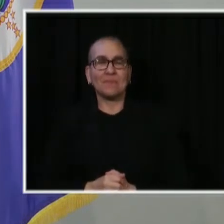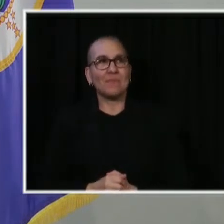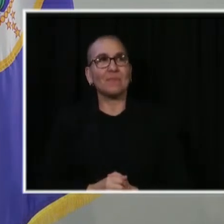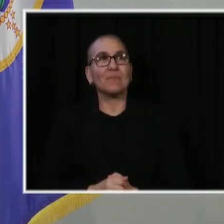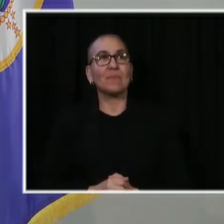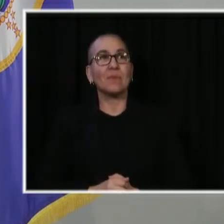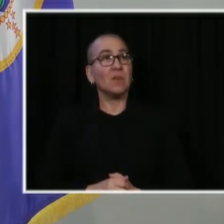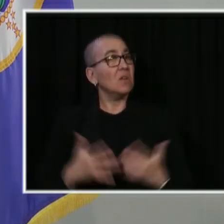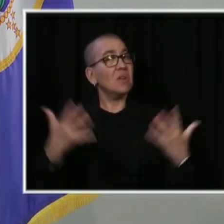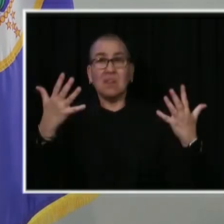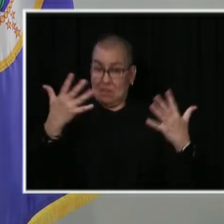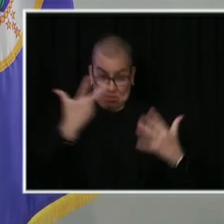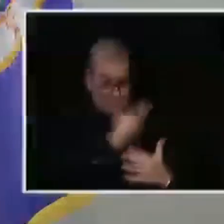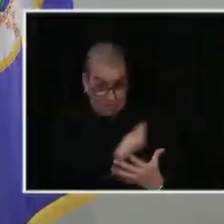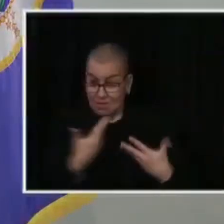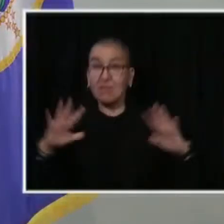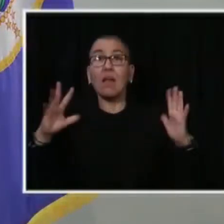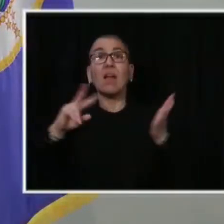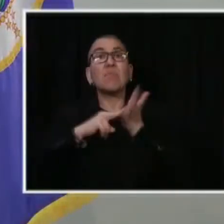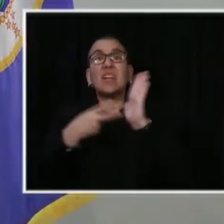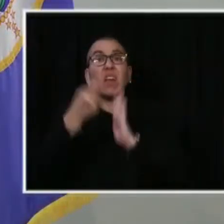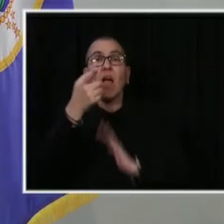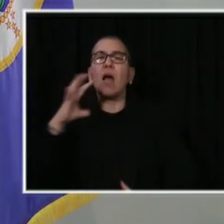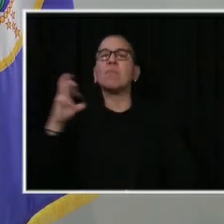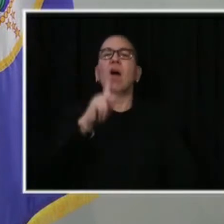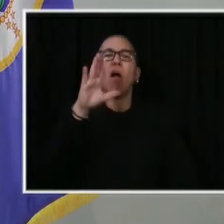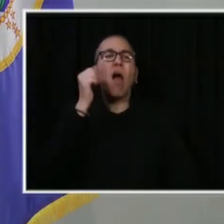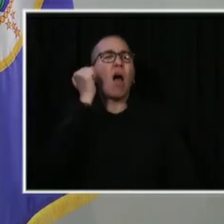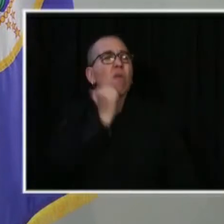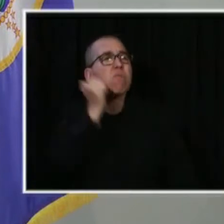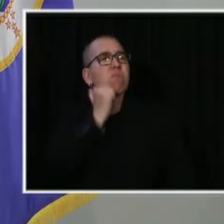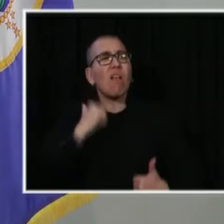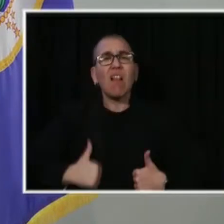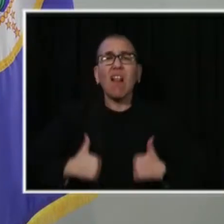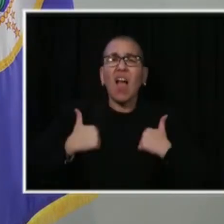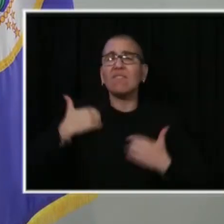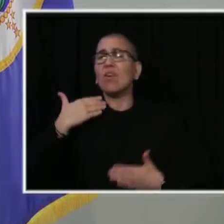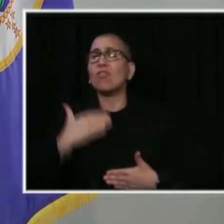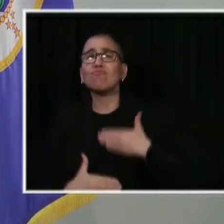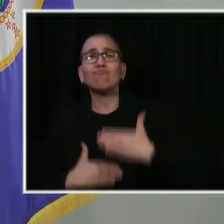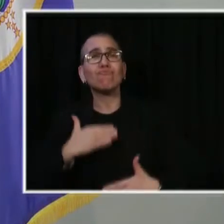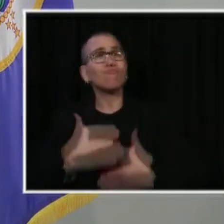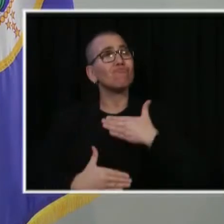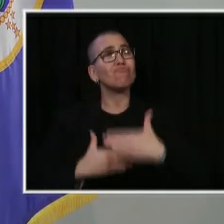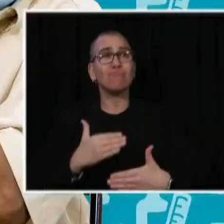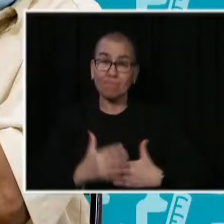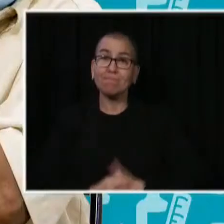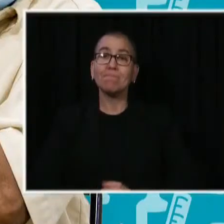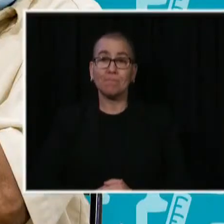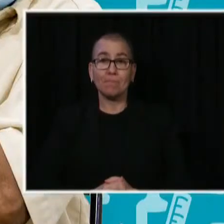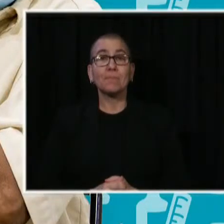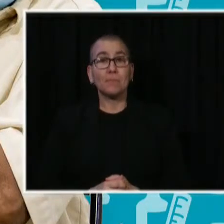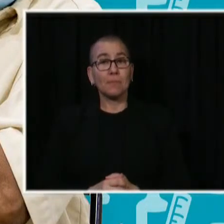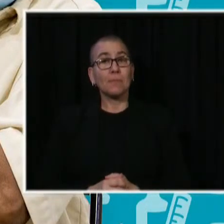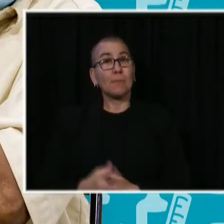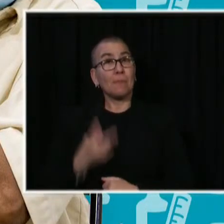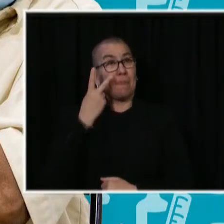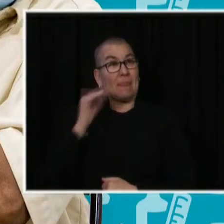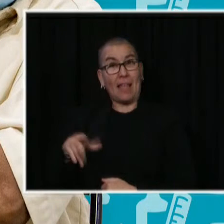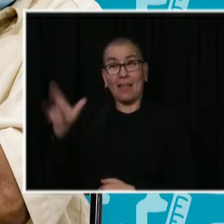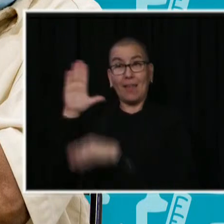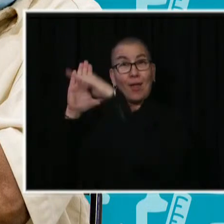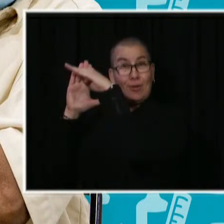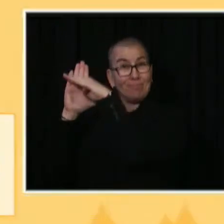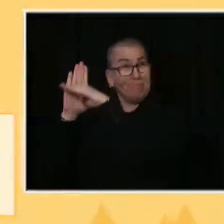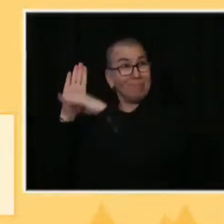need to do. You need to help Minnesota now. I'm asking you, give us a hand to get this last little bit. So they're available everywhere. And go